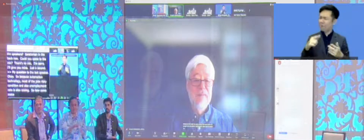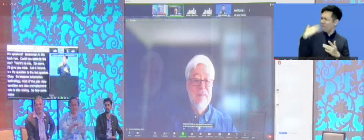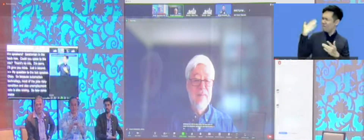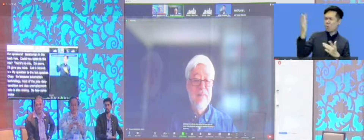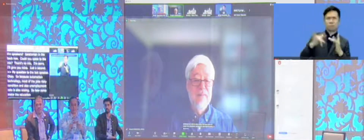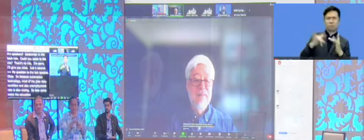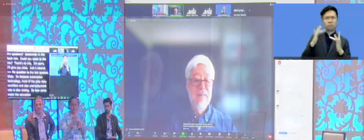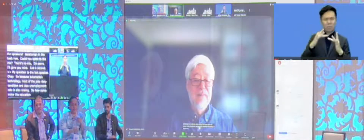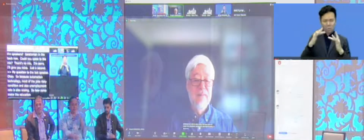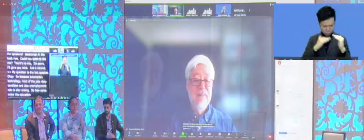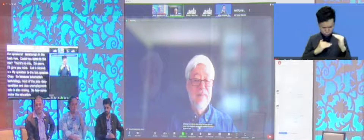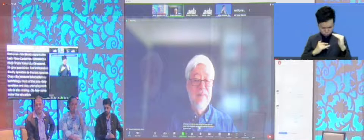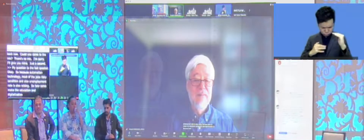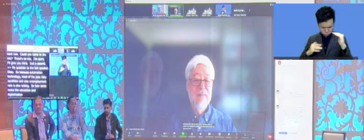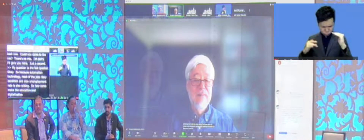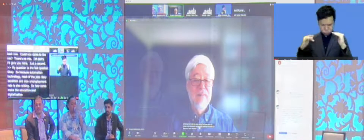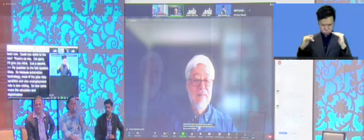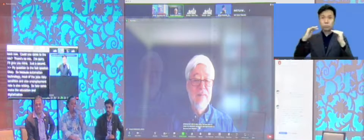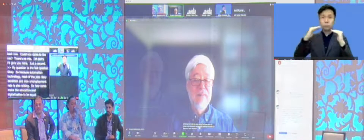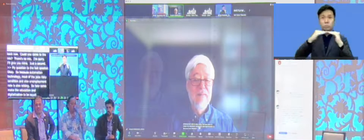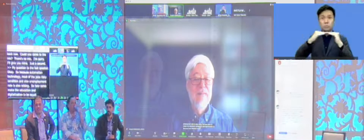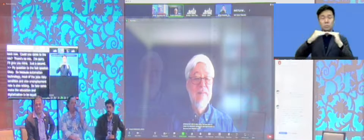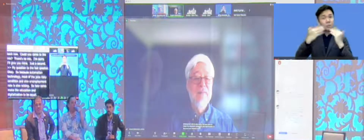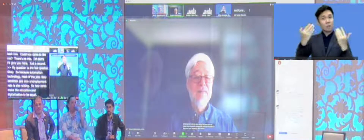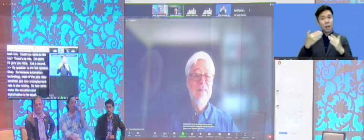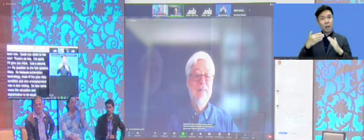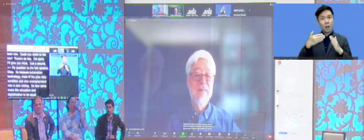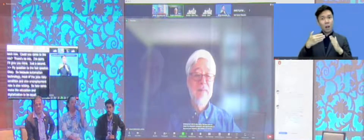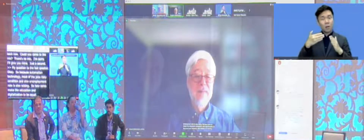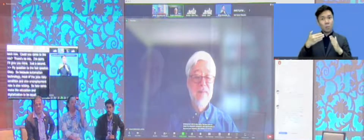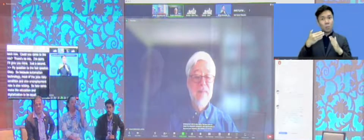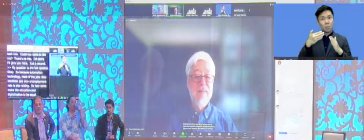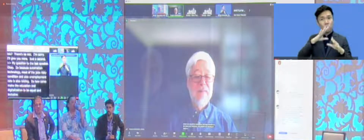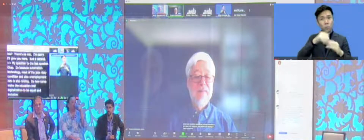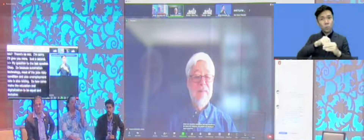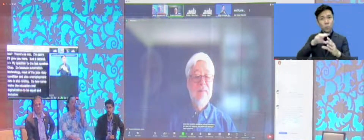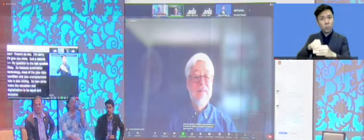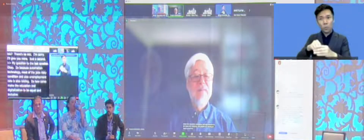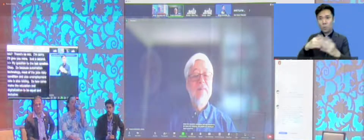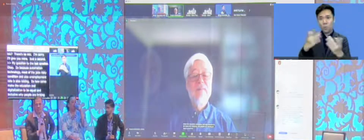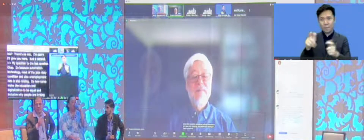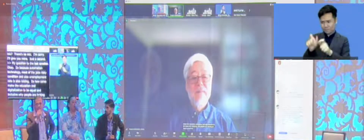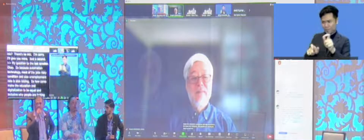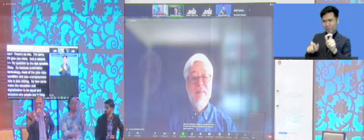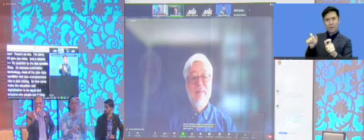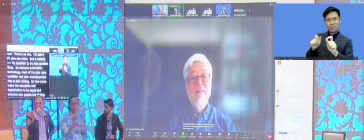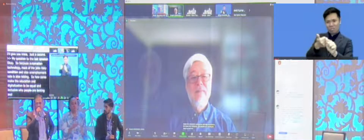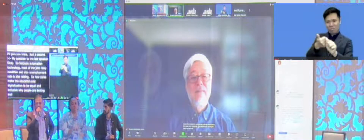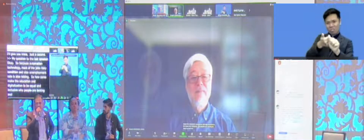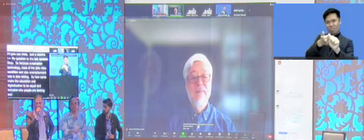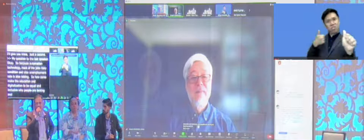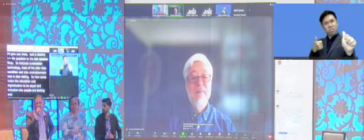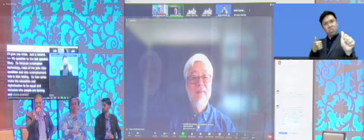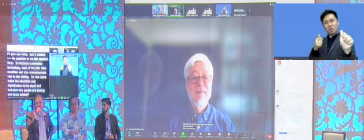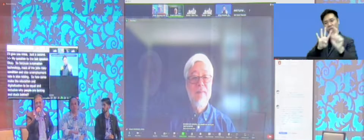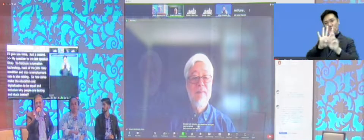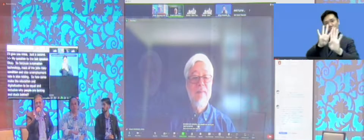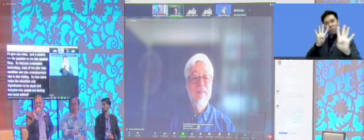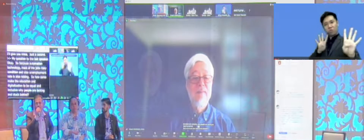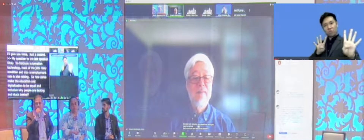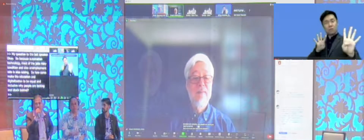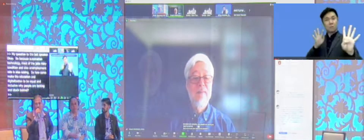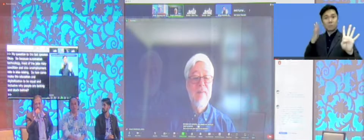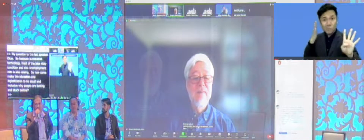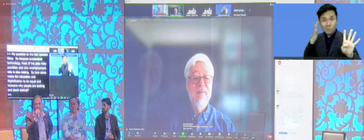equal and inclusive? Why people are lacking and stuck in behind? So thank you. That's it, my question.